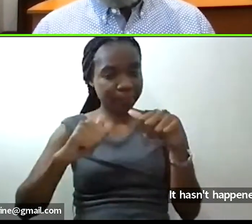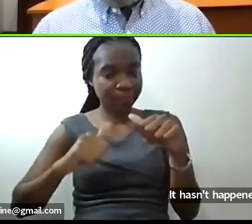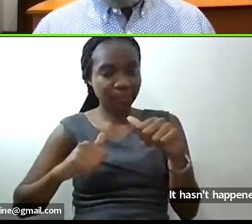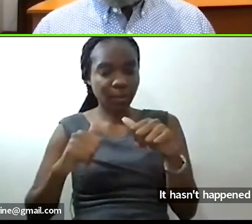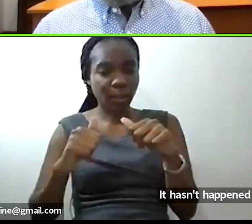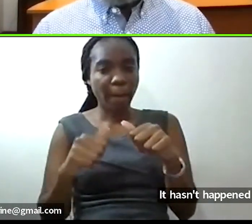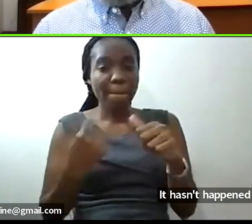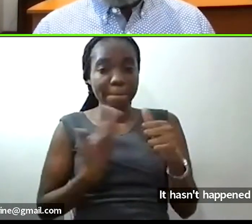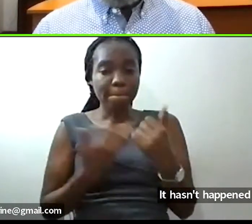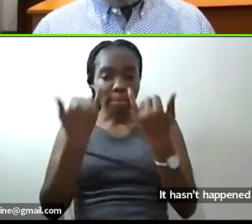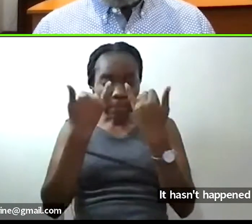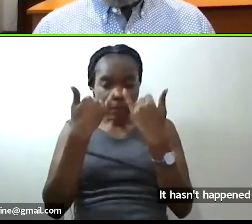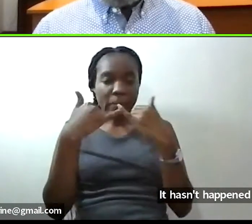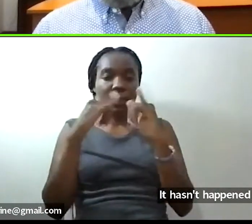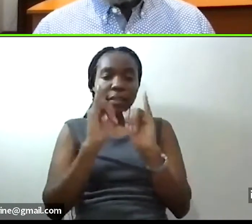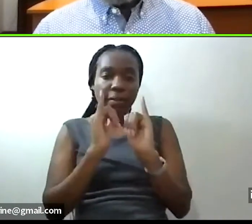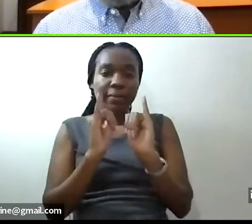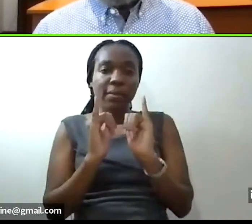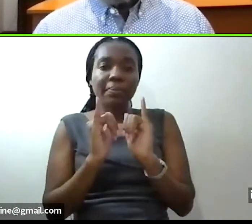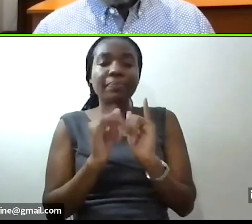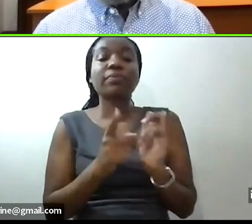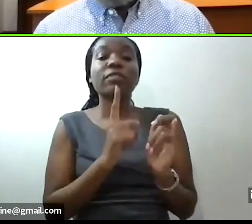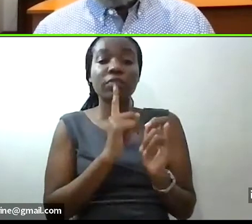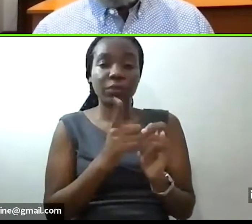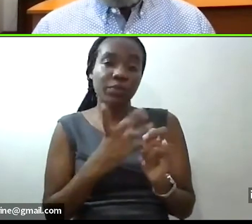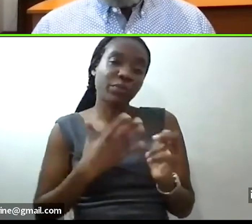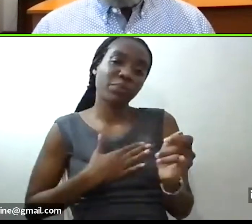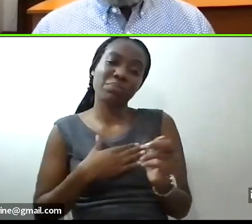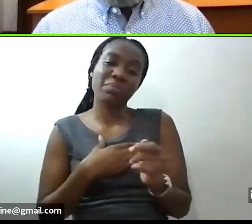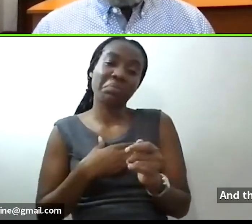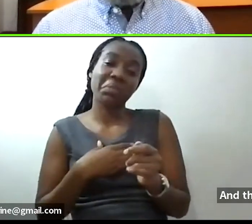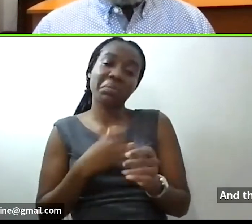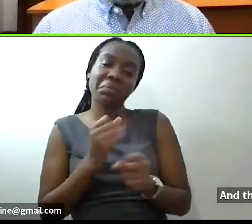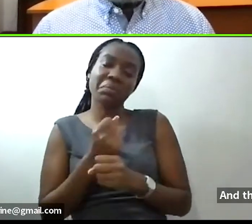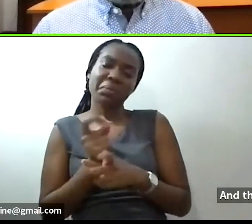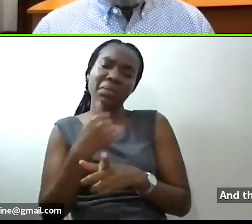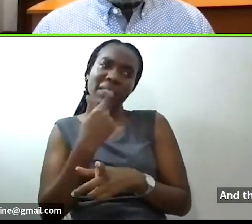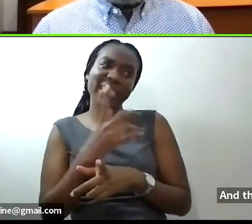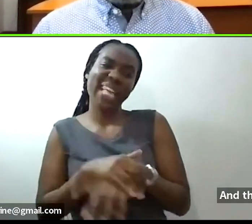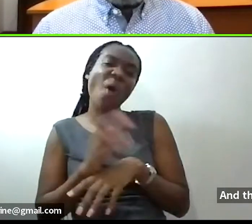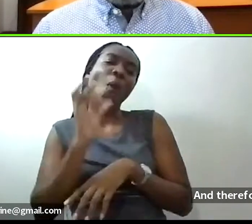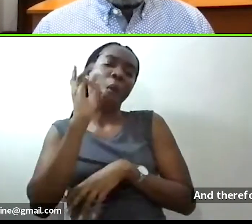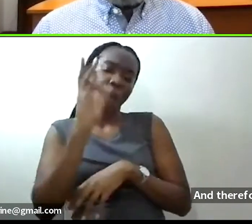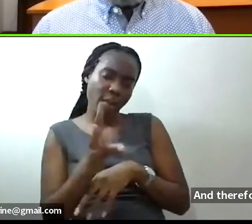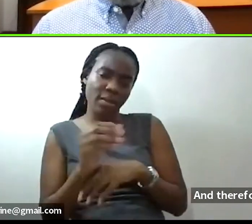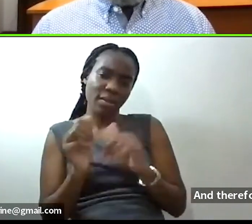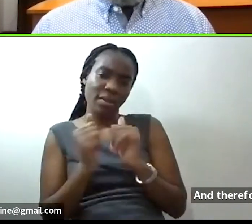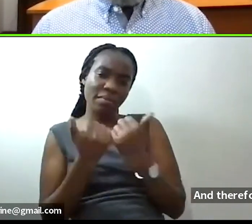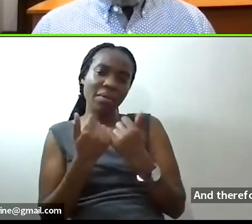independent, and therefore I wouldn't say it will. And then at the same time, you